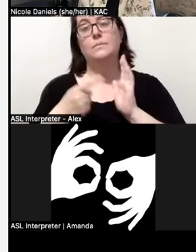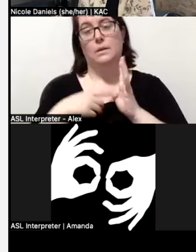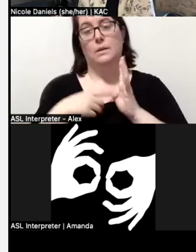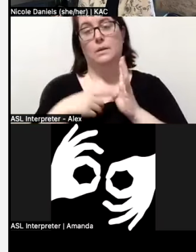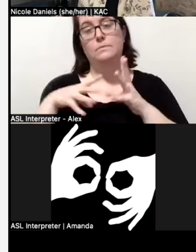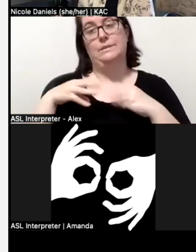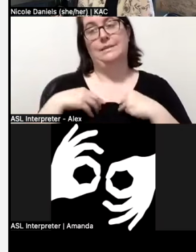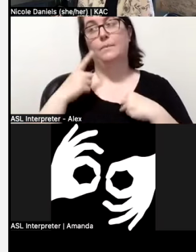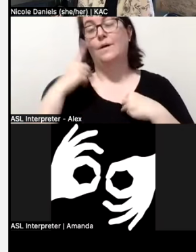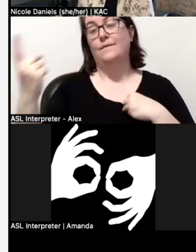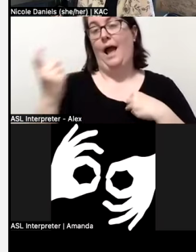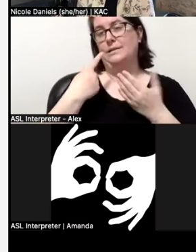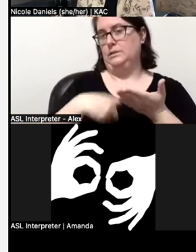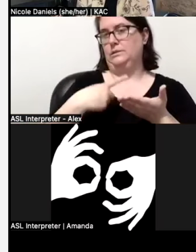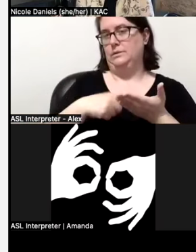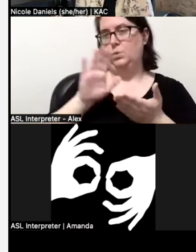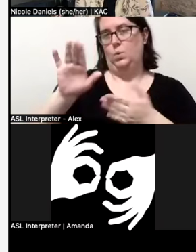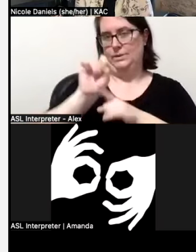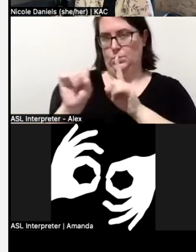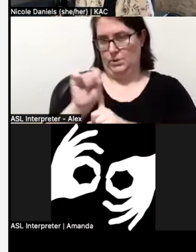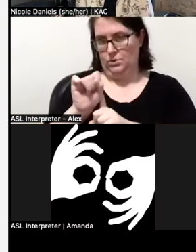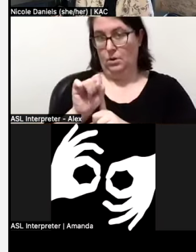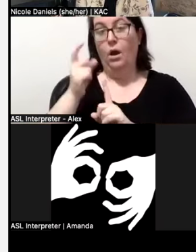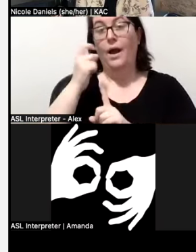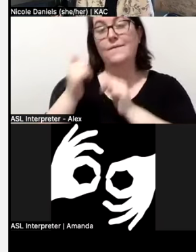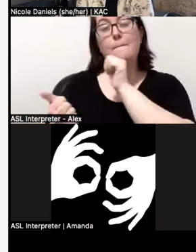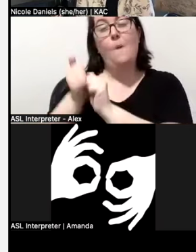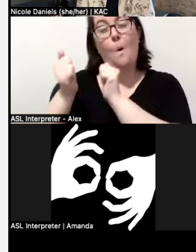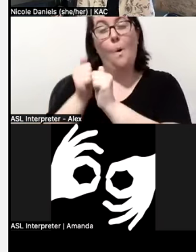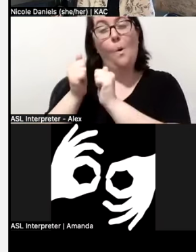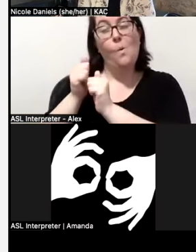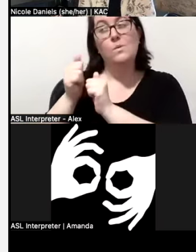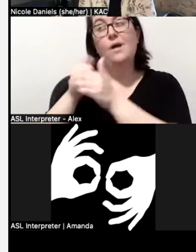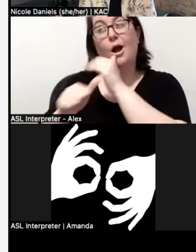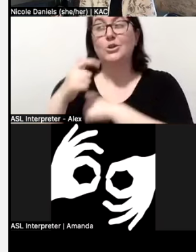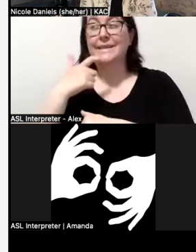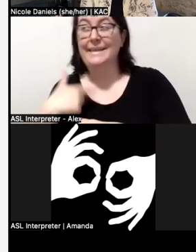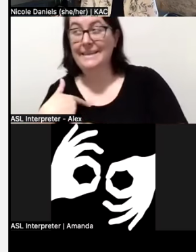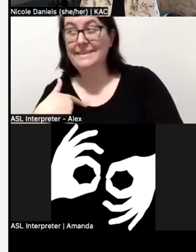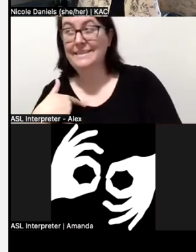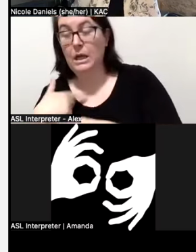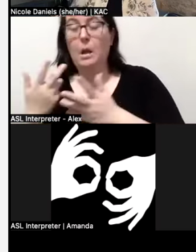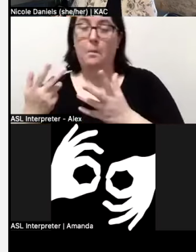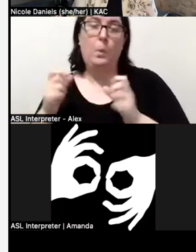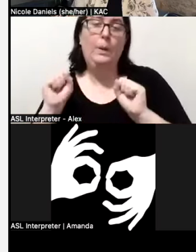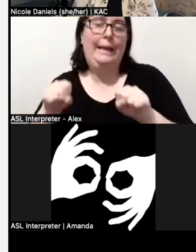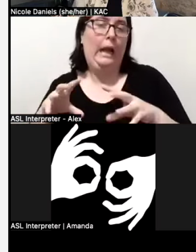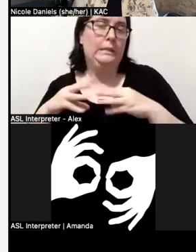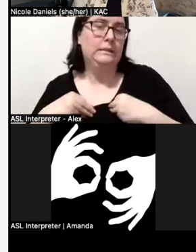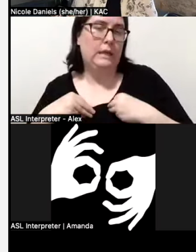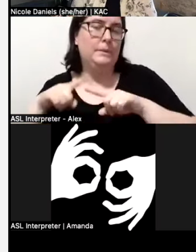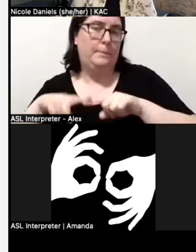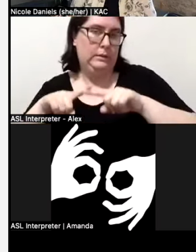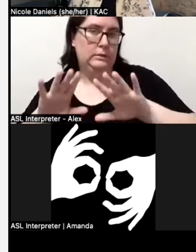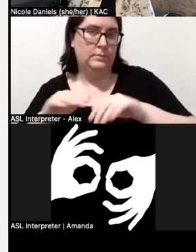of the KAC and the city, provided that the majority of your activities occur within the City of Kingston. You also have to have